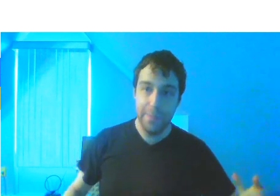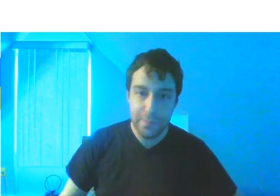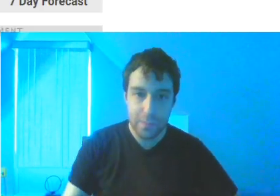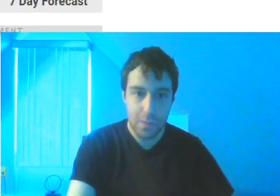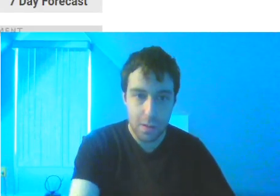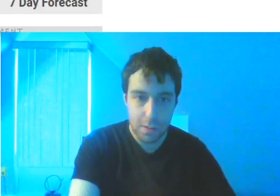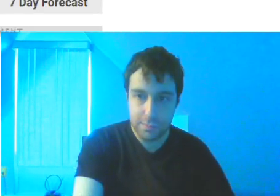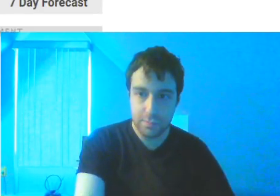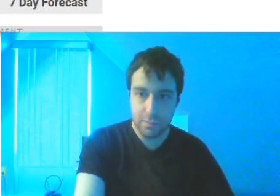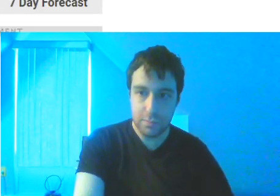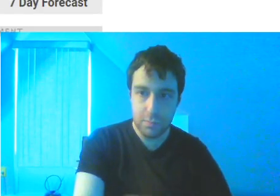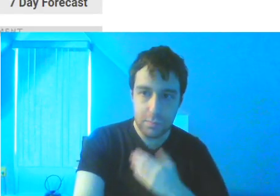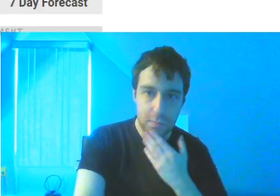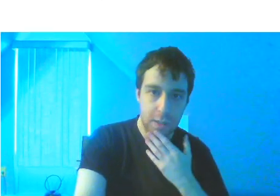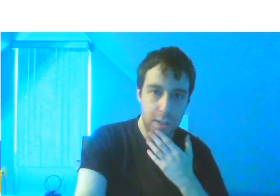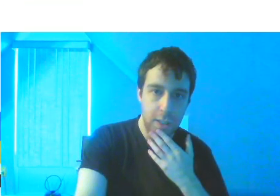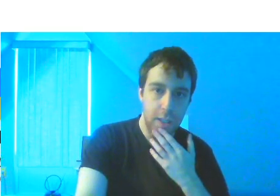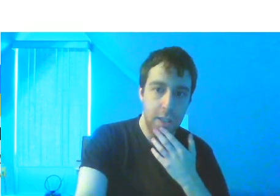night.